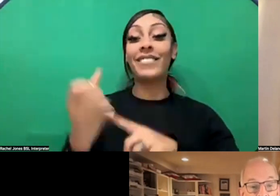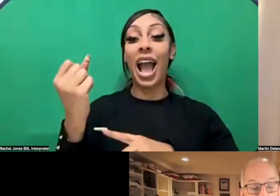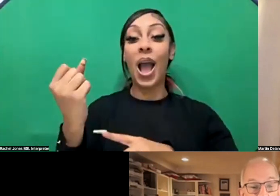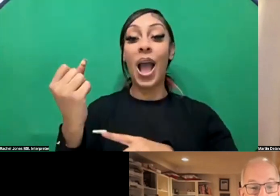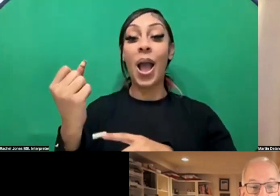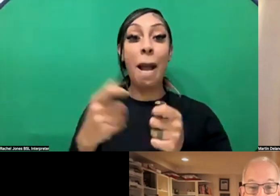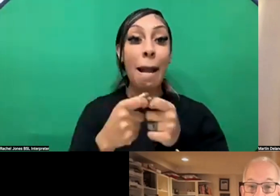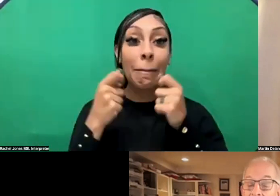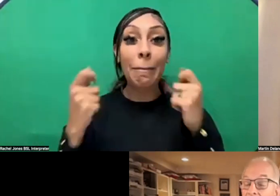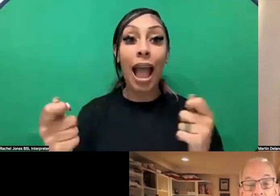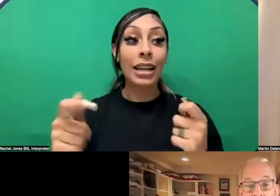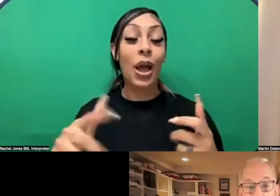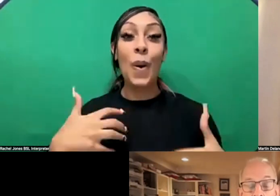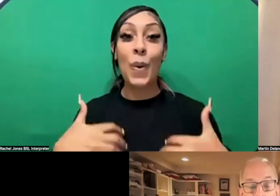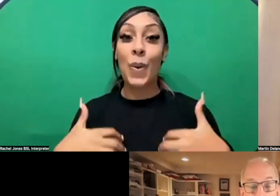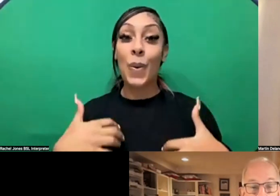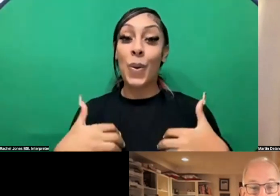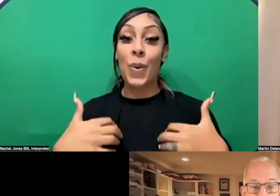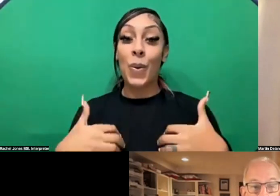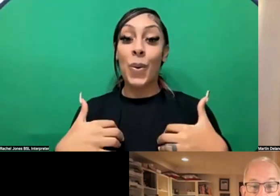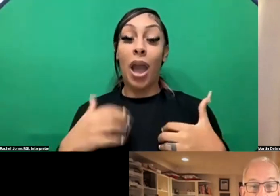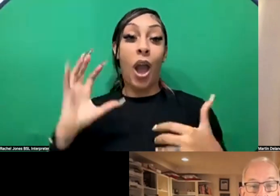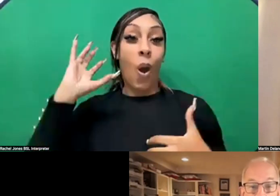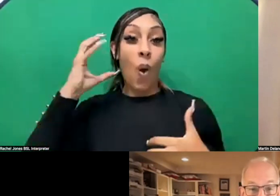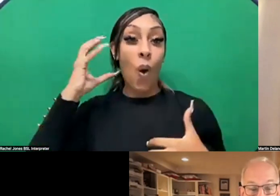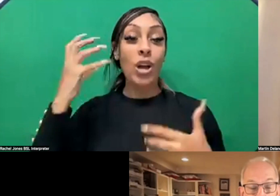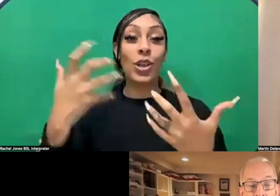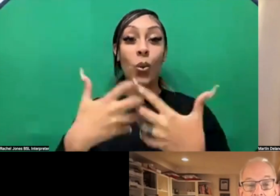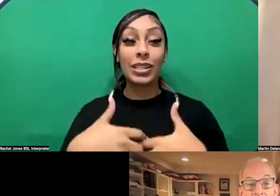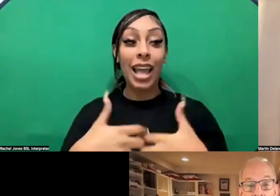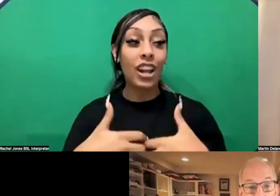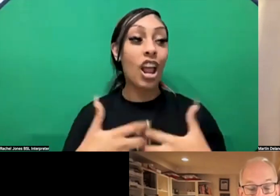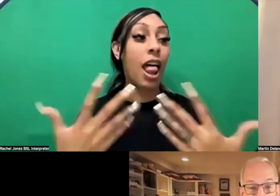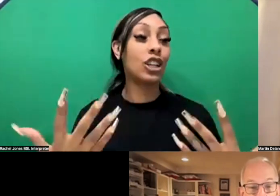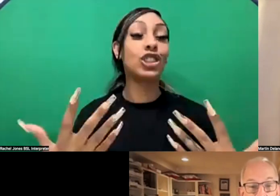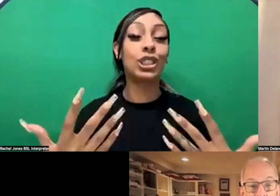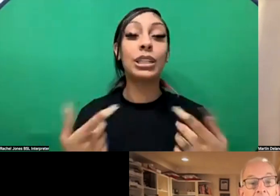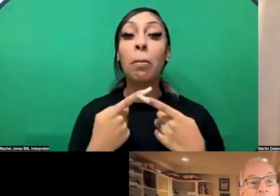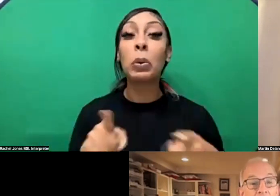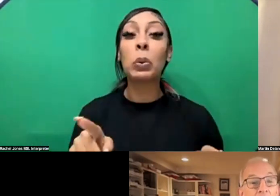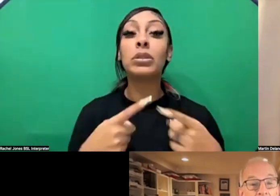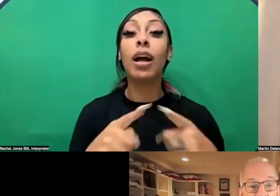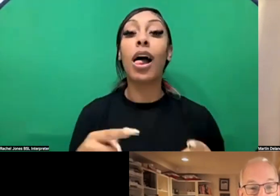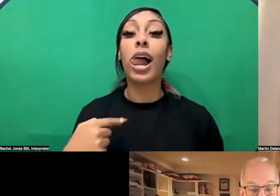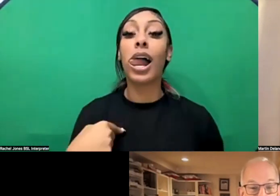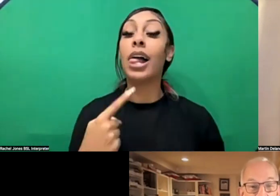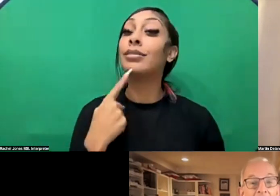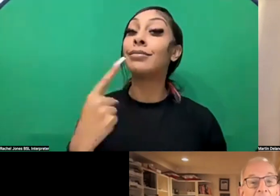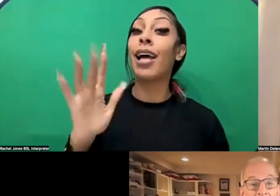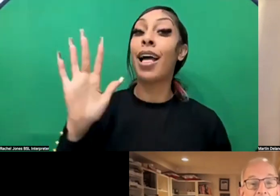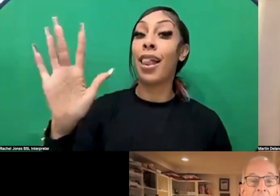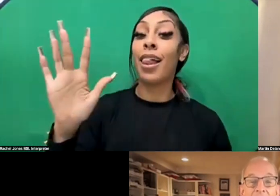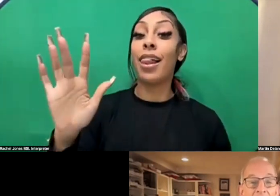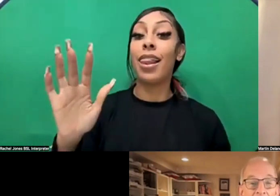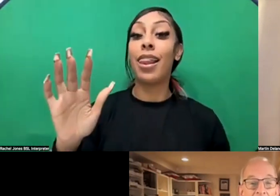found particularly exciting, some piece of audio technology or synthesizer or musical technology, I would tell Leon about it,